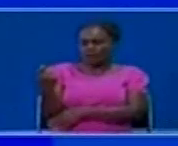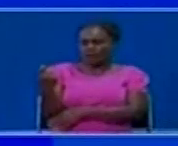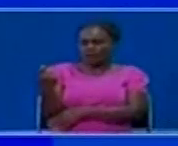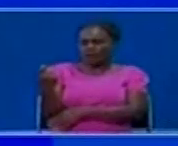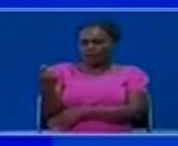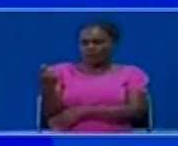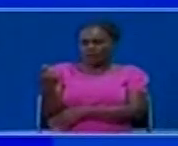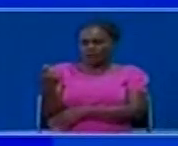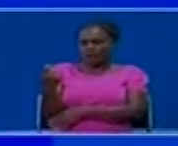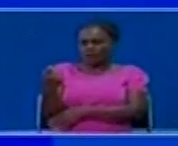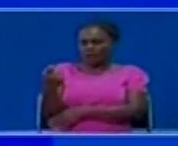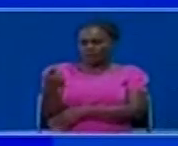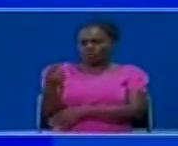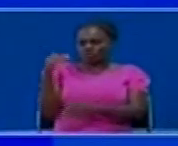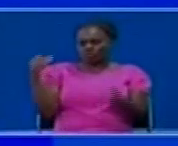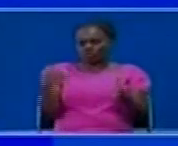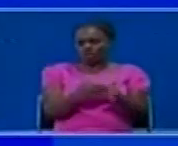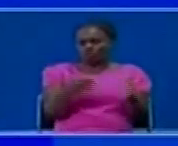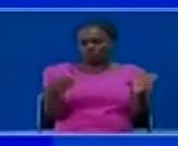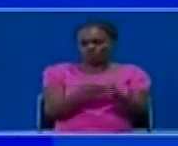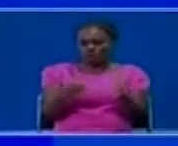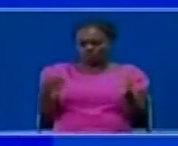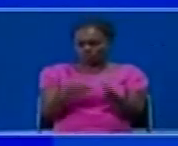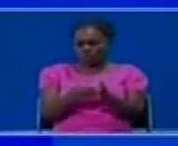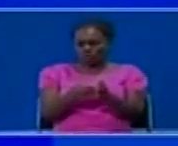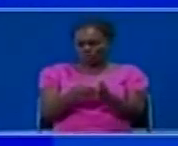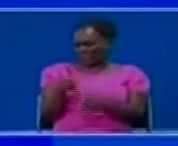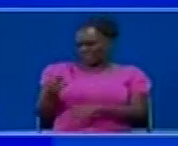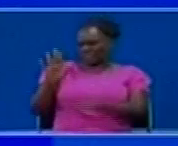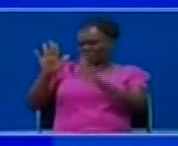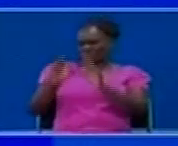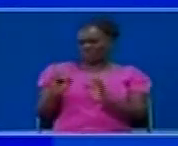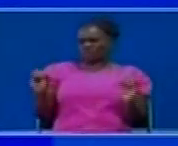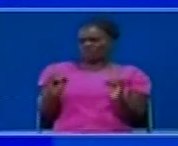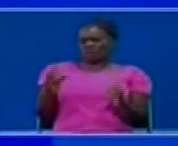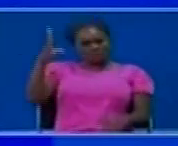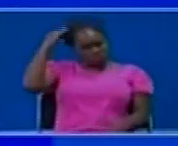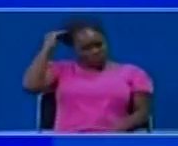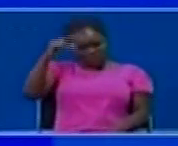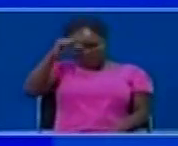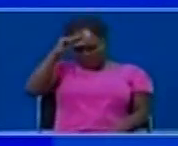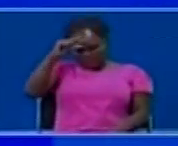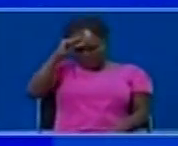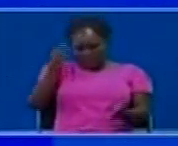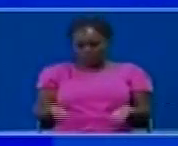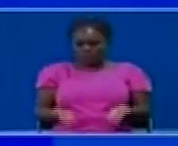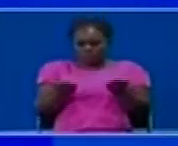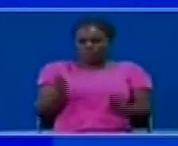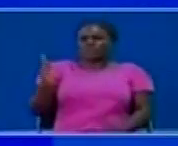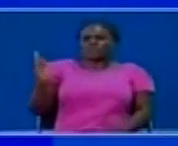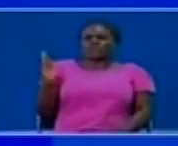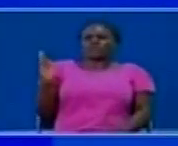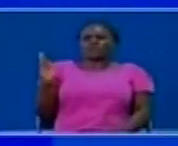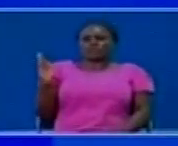Mohamed, the stopover of flights from Mogadishu in Wajir is uncalled for as the Somali government has beefed up security at